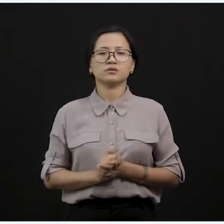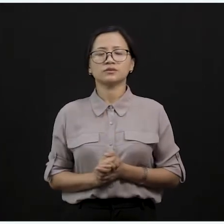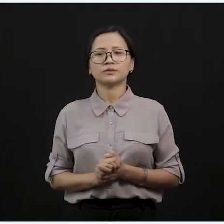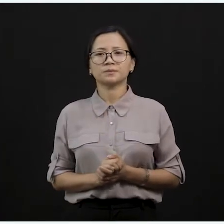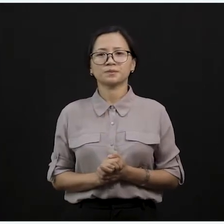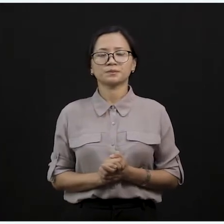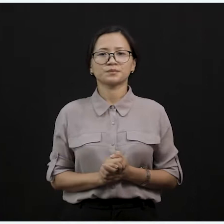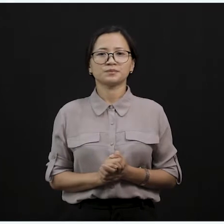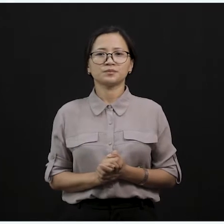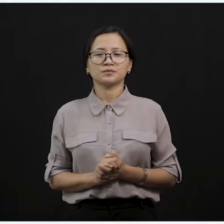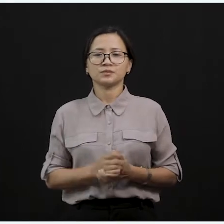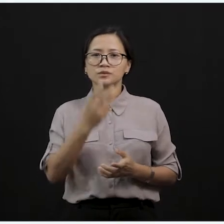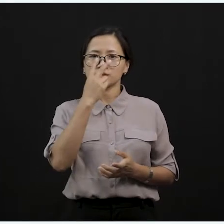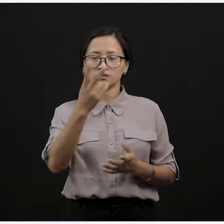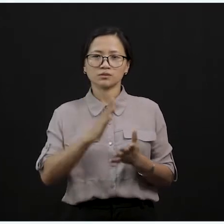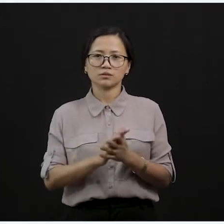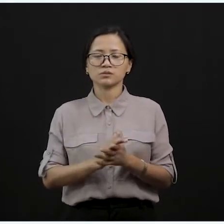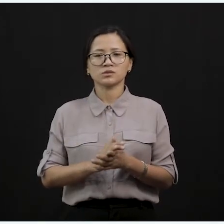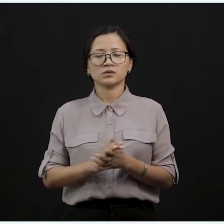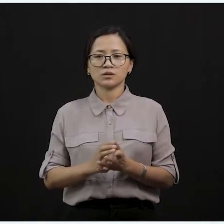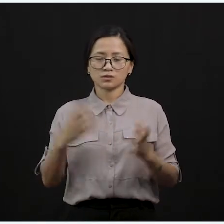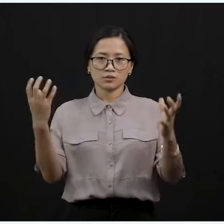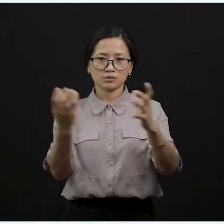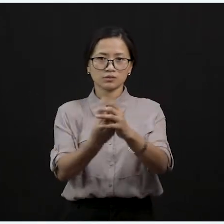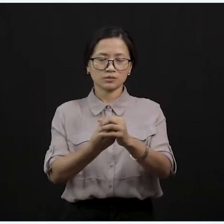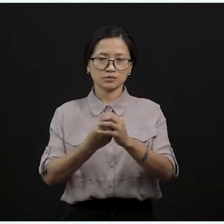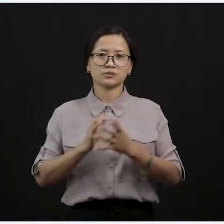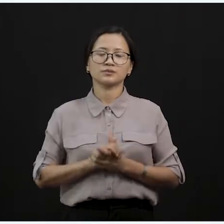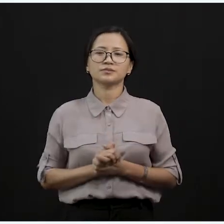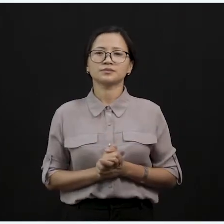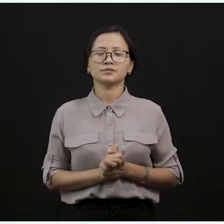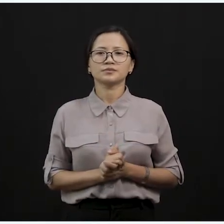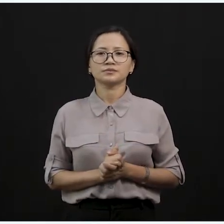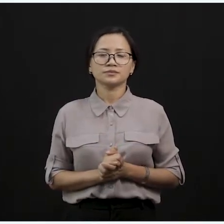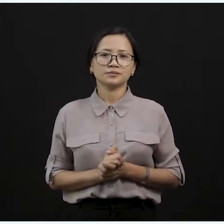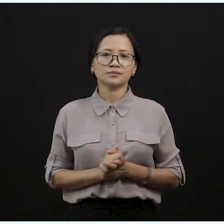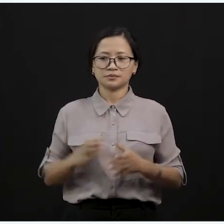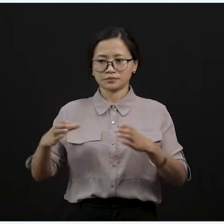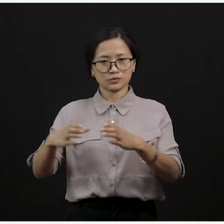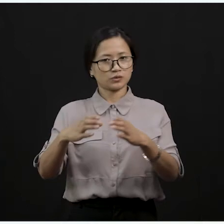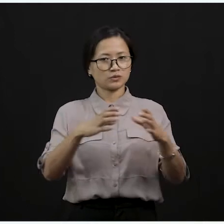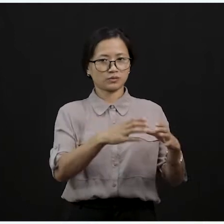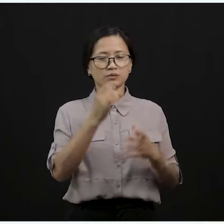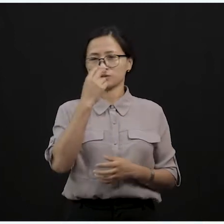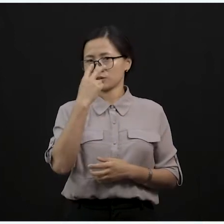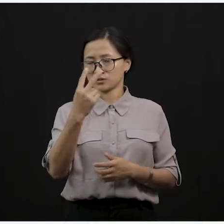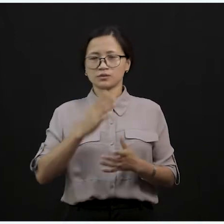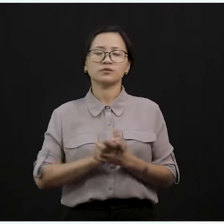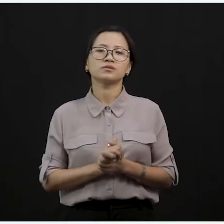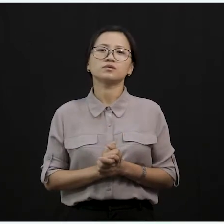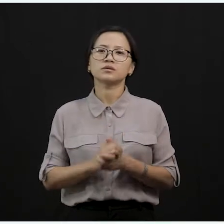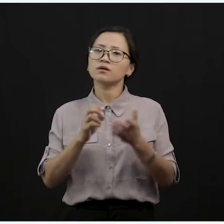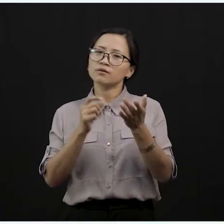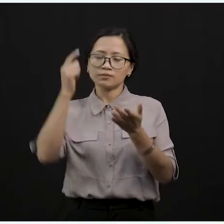Okay? Whenever you see army, they're in groups, right? So like that, he saw an army